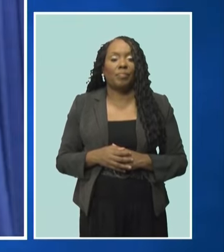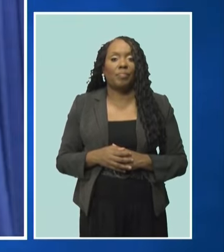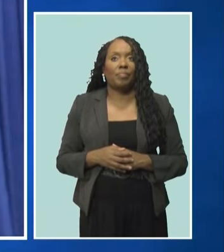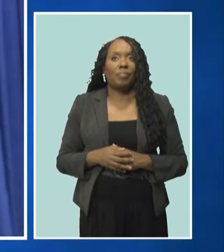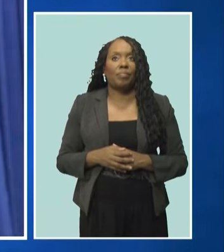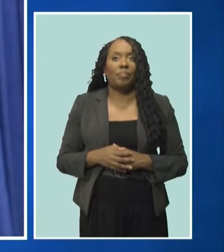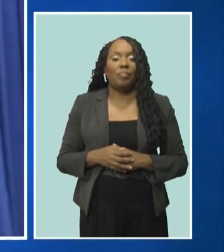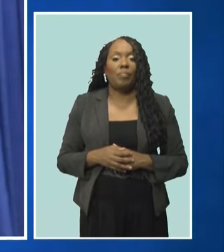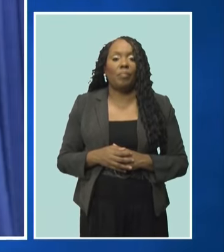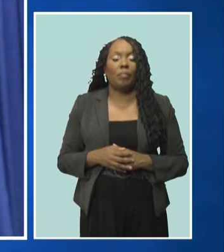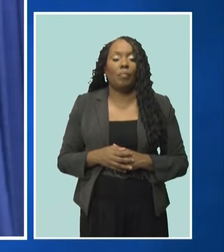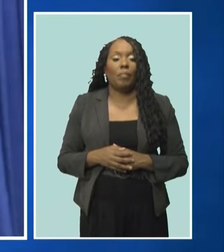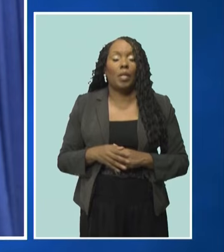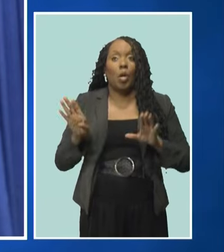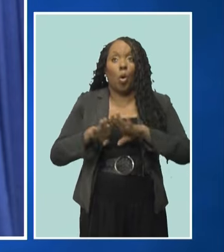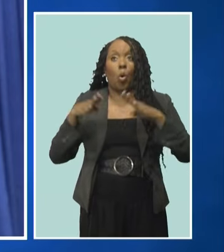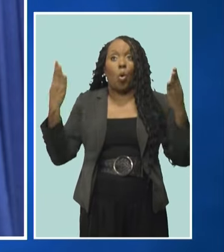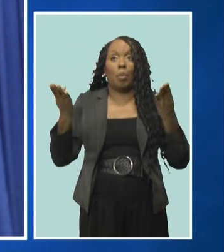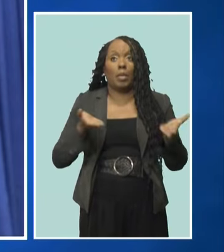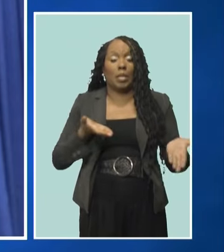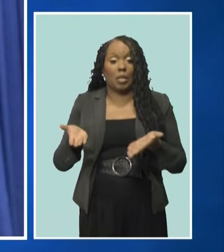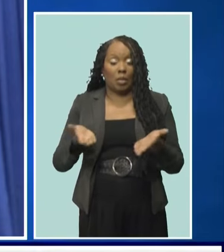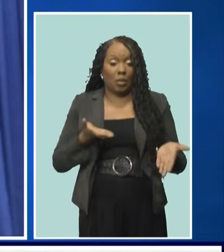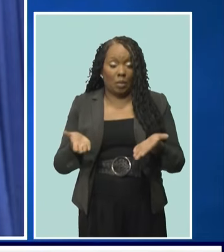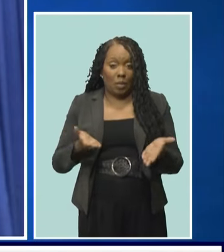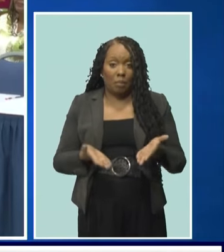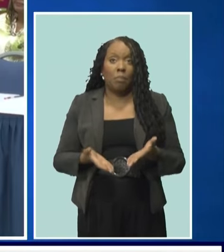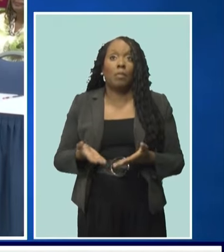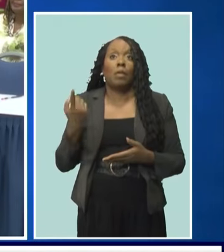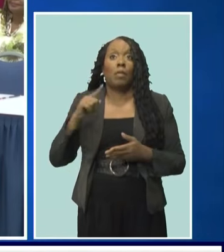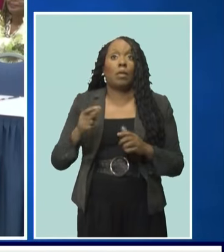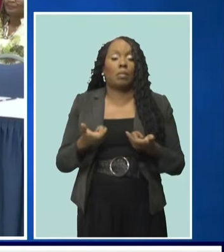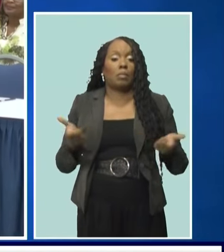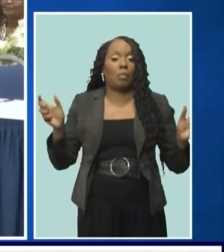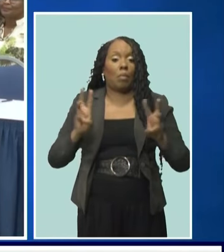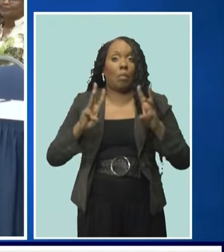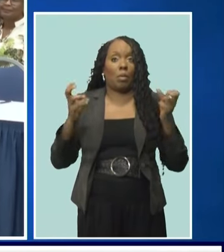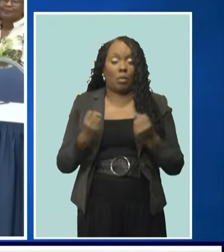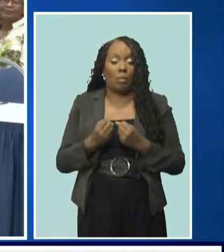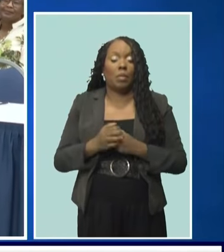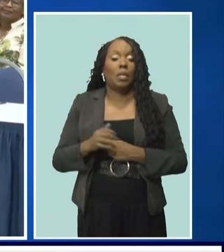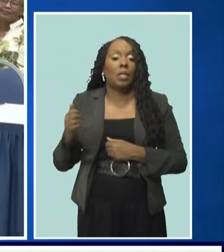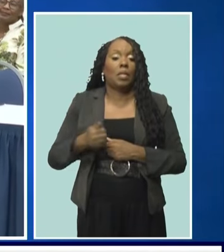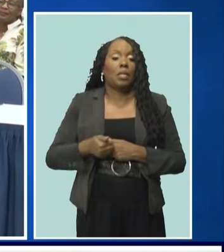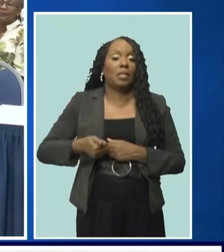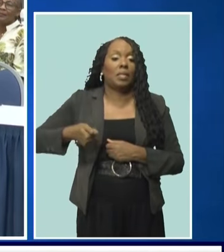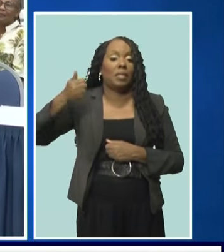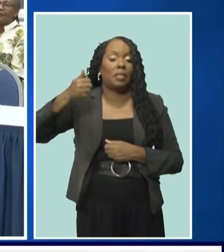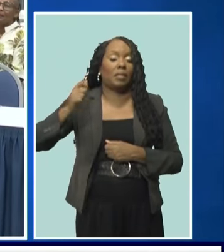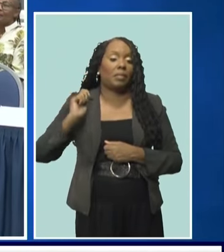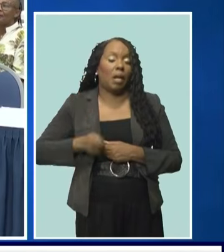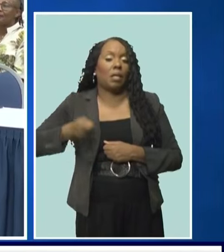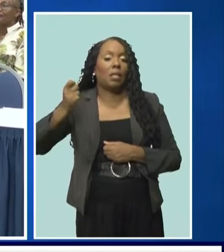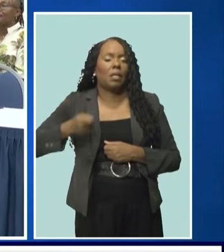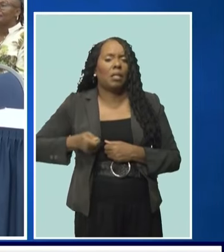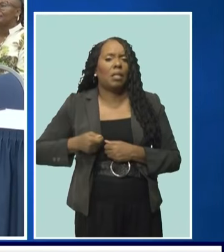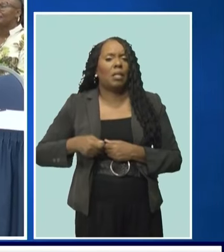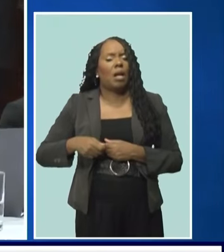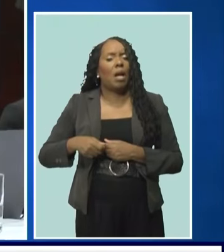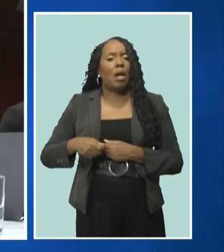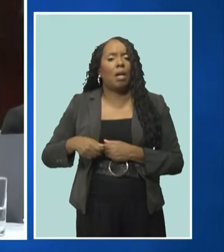while addressing the opening ceremony of the Latimer House Principles Symposium that Chief Justice Sir Patterson Cheltenham identified a number of